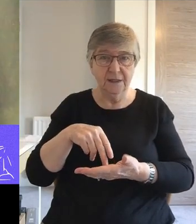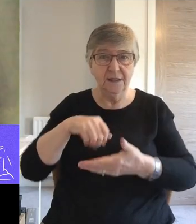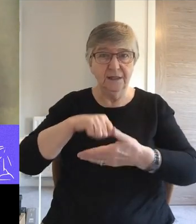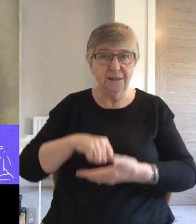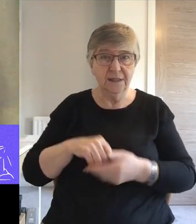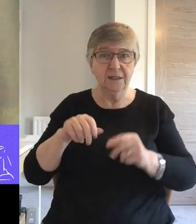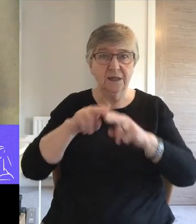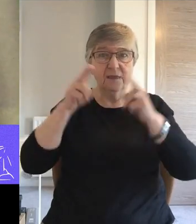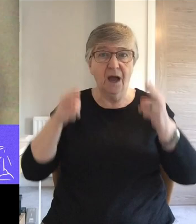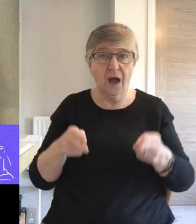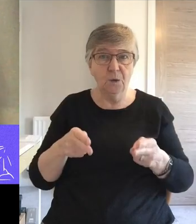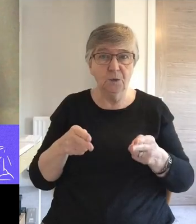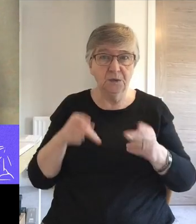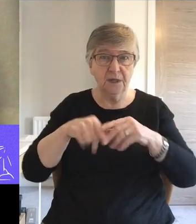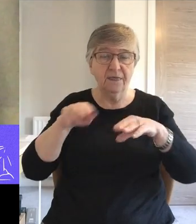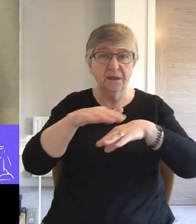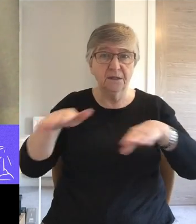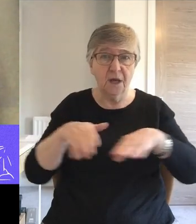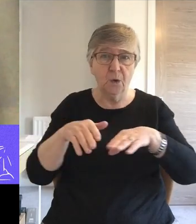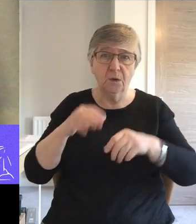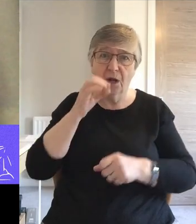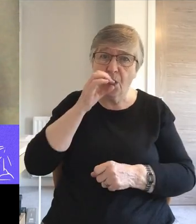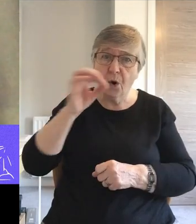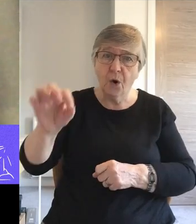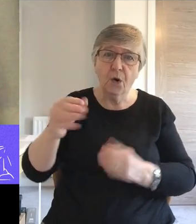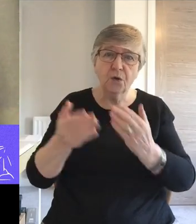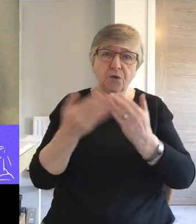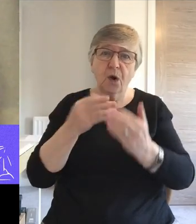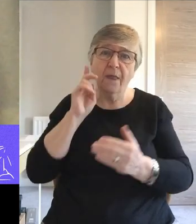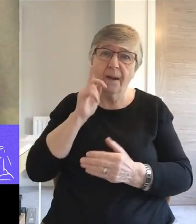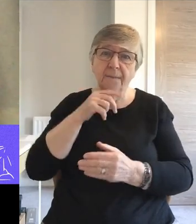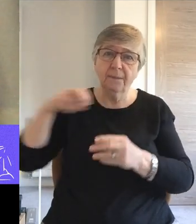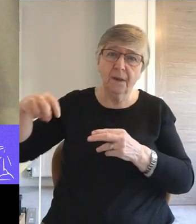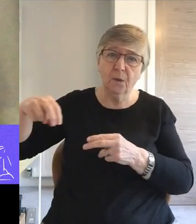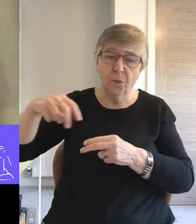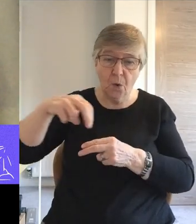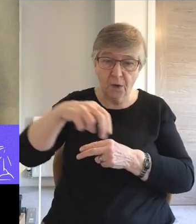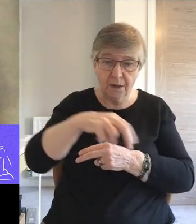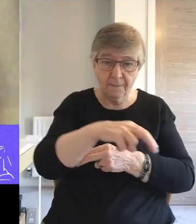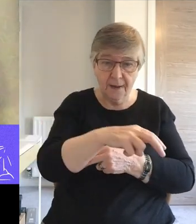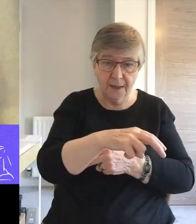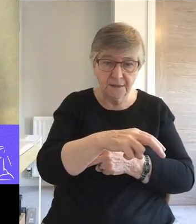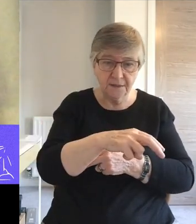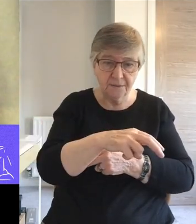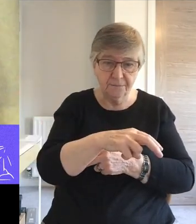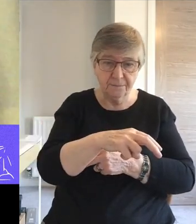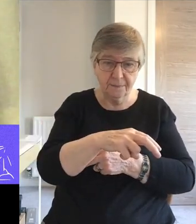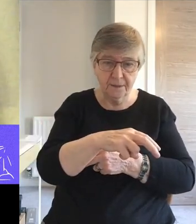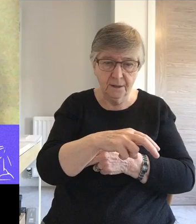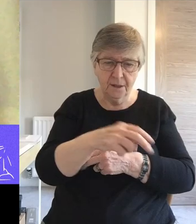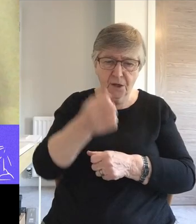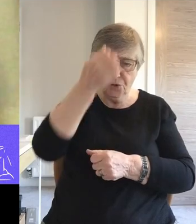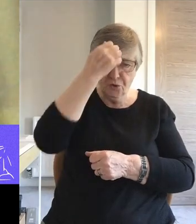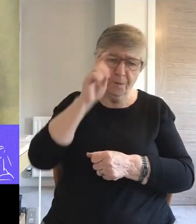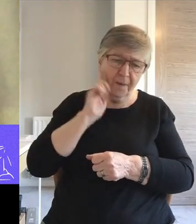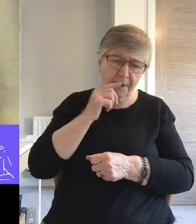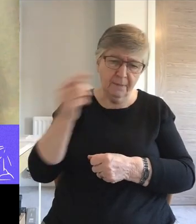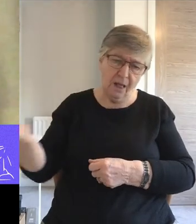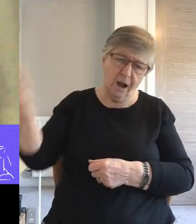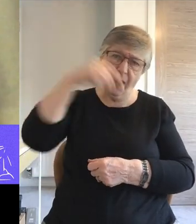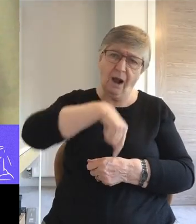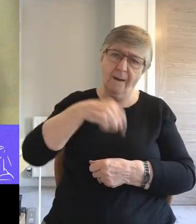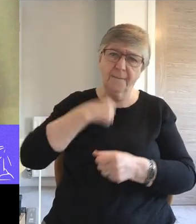in the highest part of the town and calls out to people passing by who are minding their own business, "Come